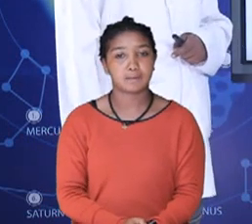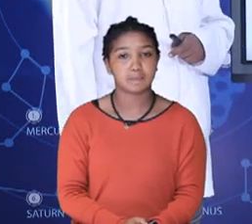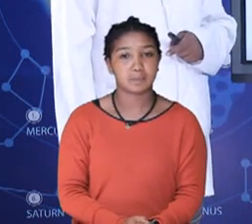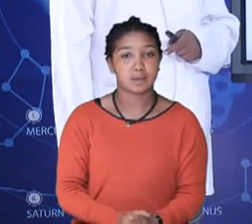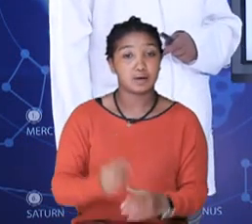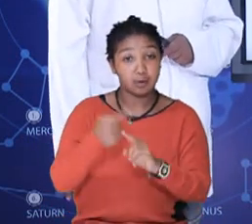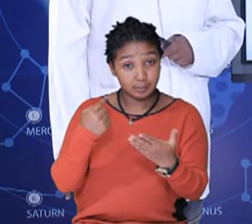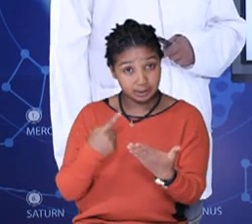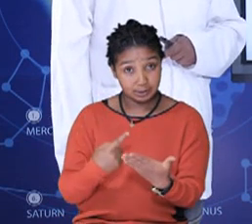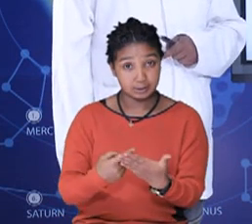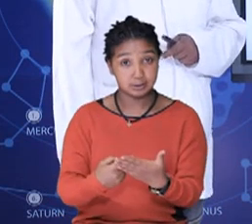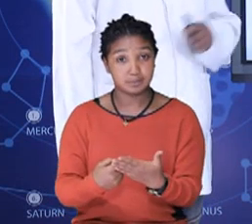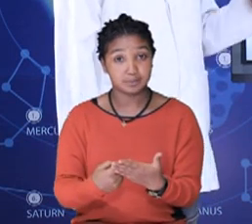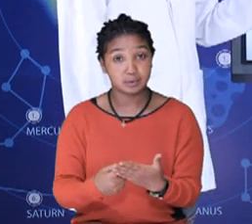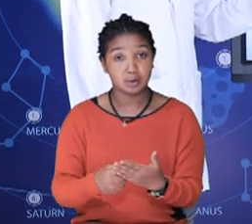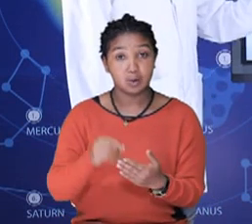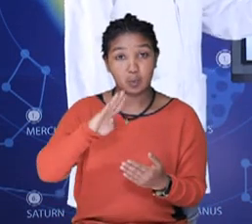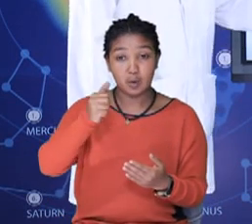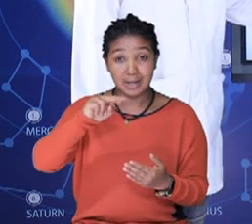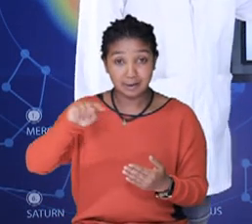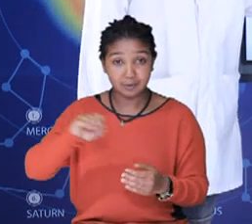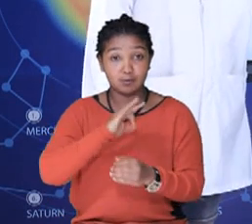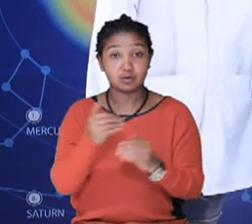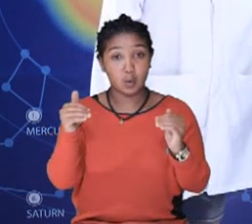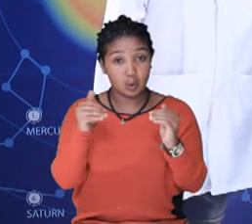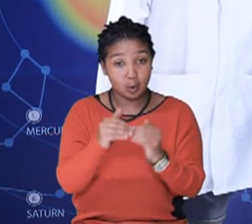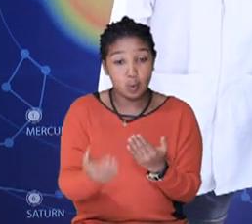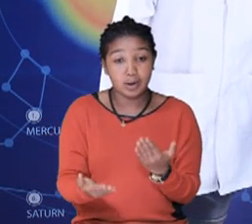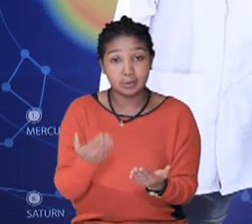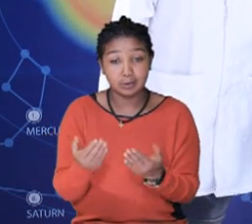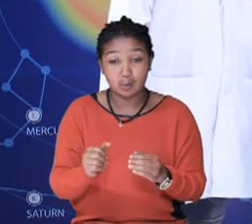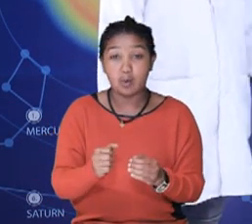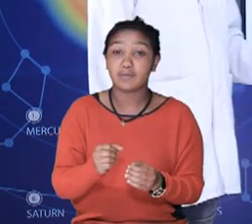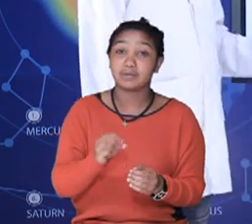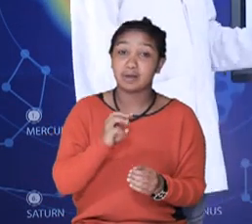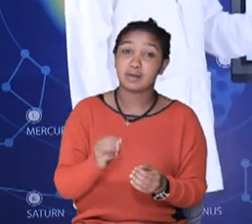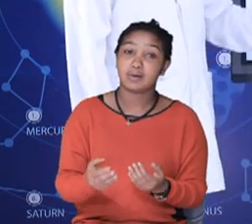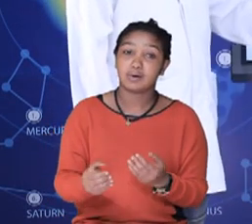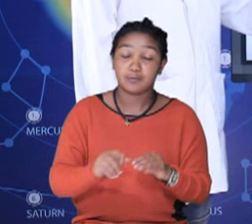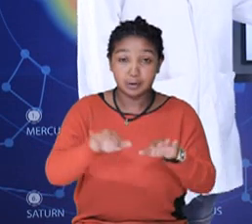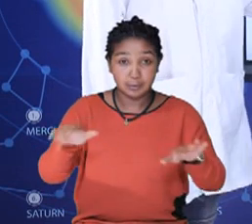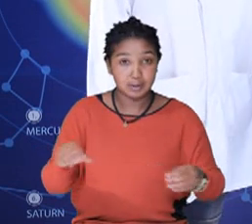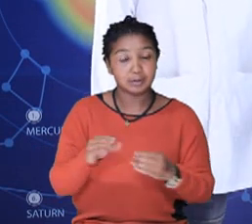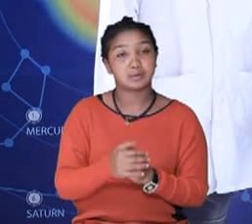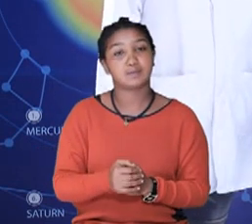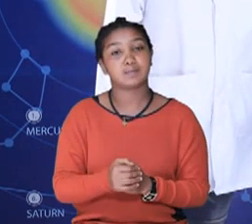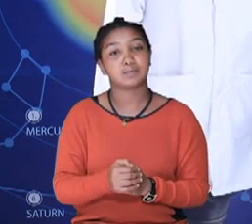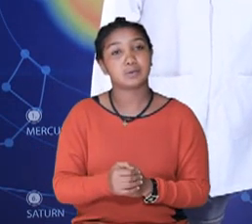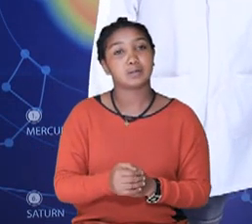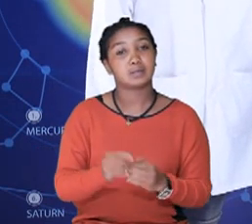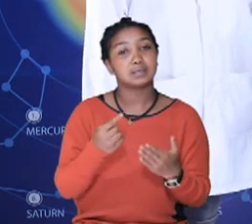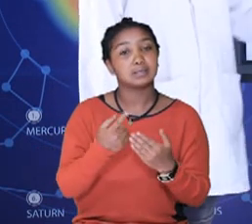fluid. From this, buoyant force equals to weight of the fluid displaced. The greater the volume of the